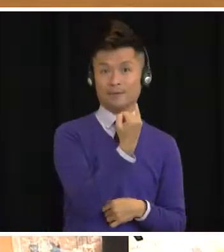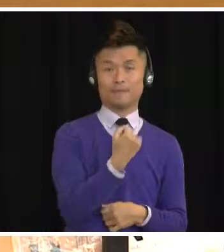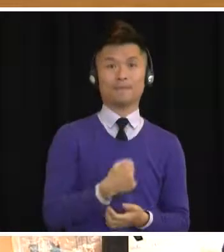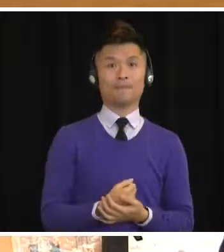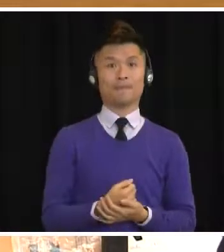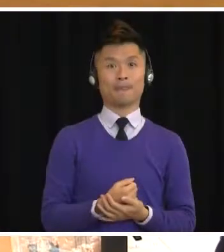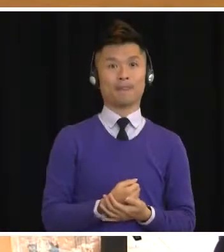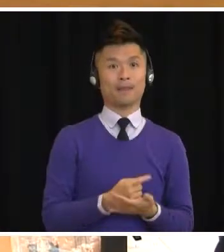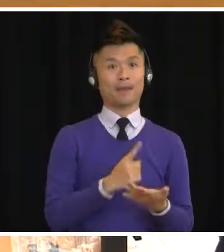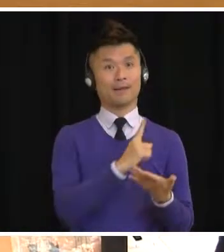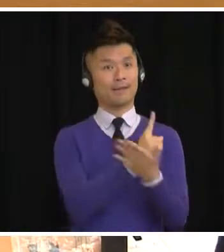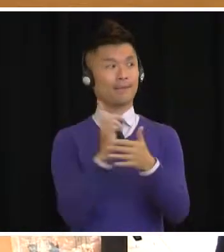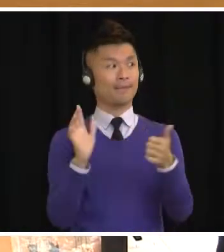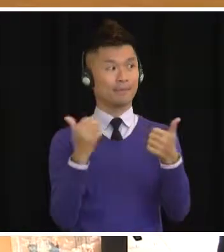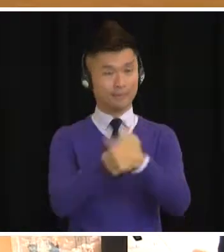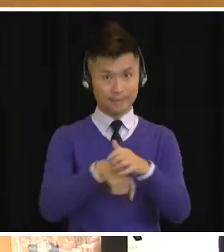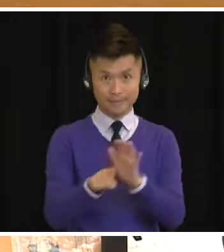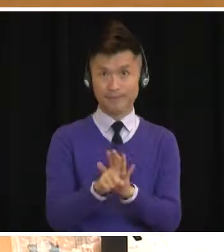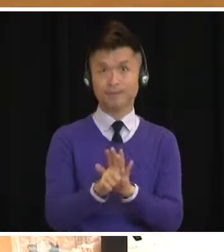representative.